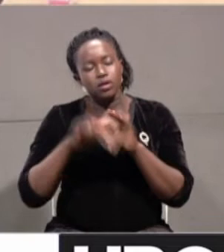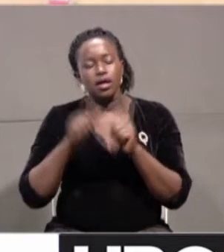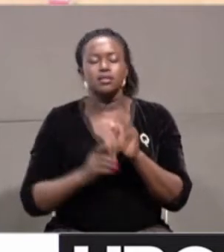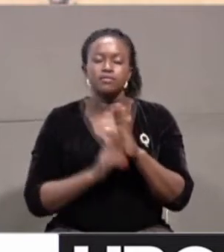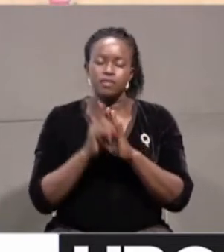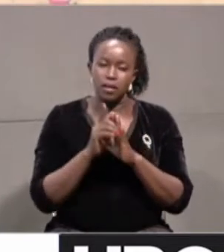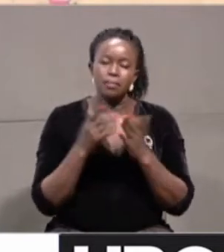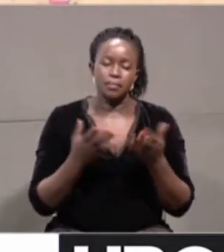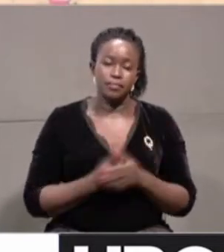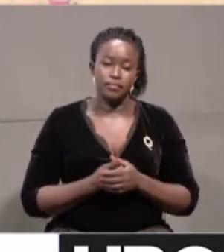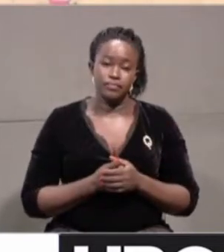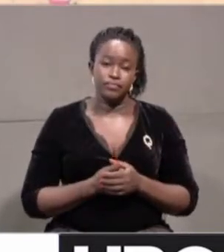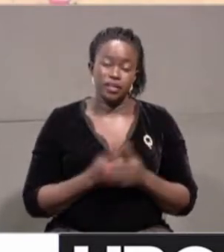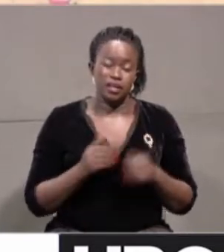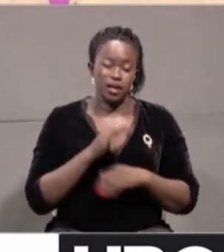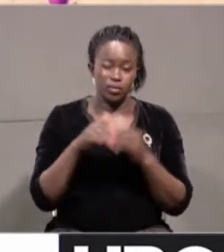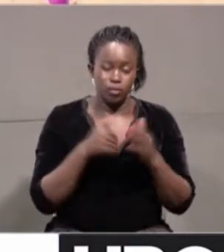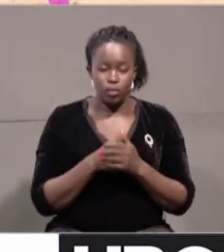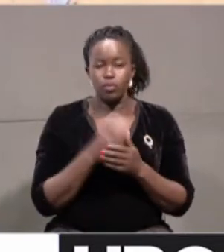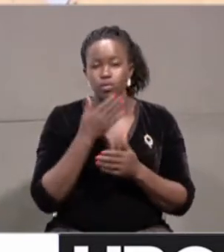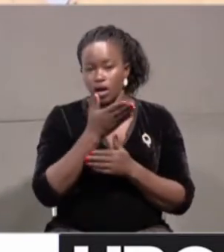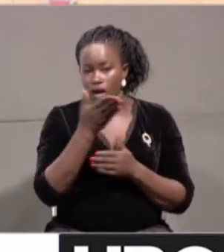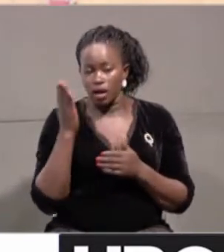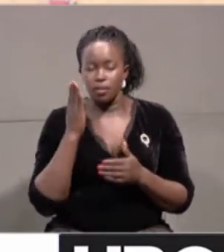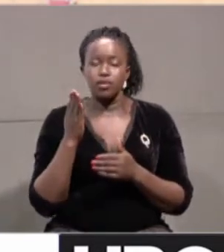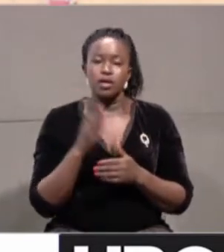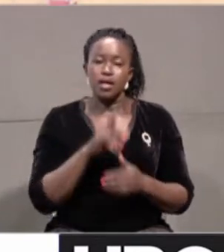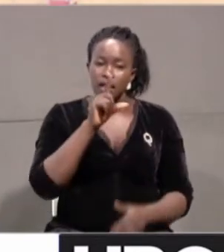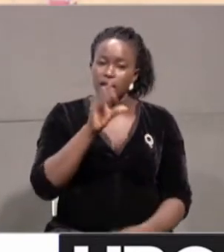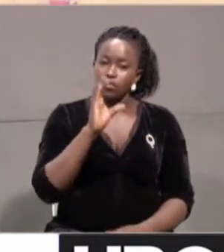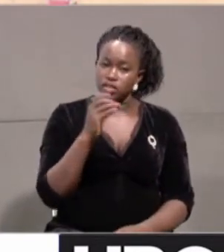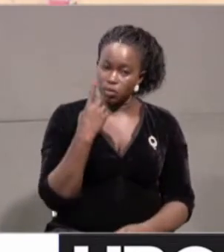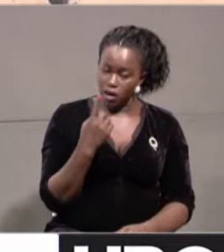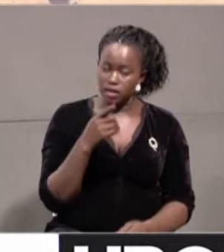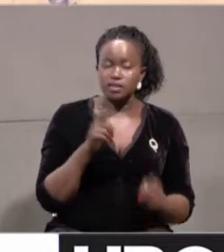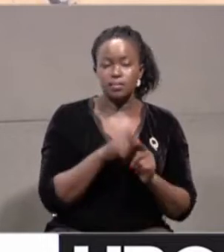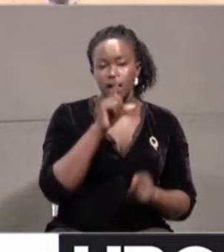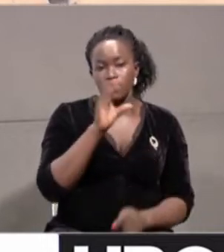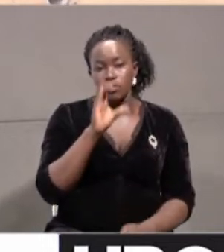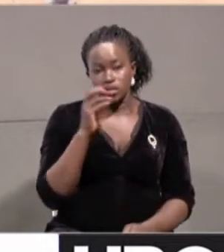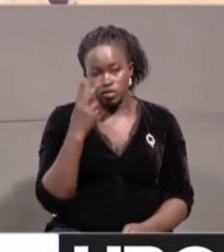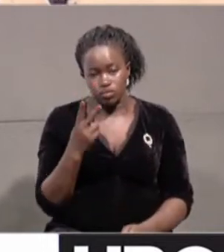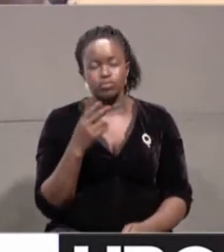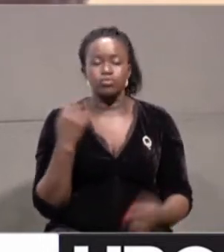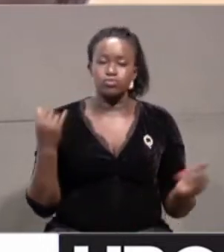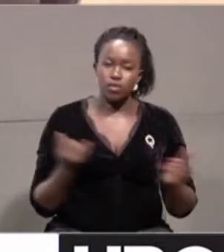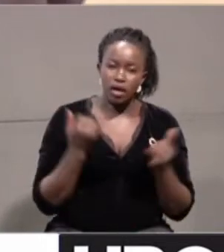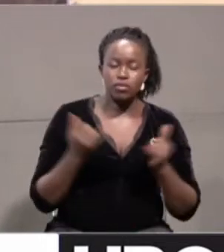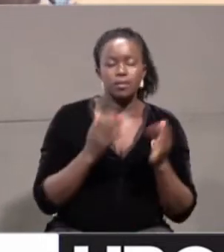Omuntu awase mukuru akulanya abesi mwena mugwanga esu one esu